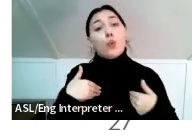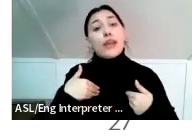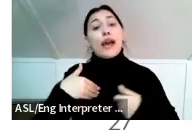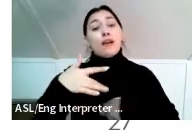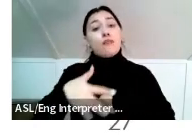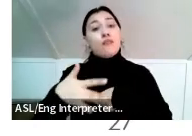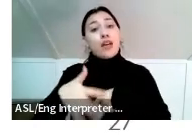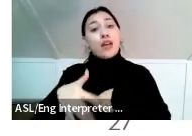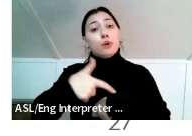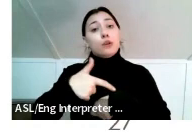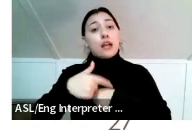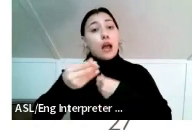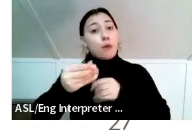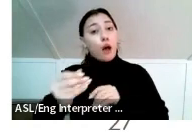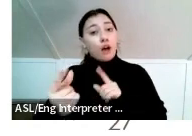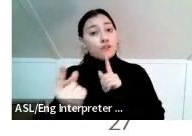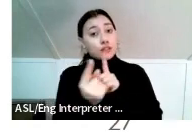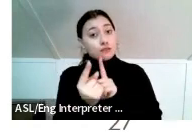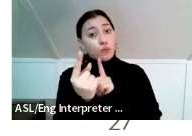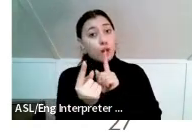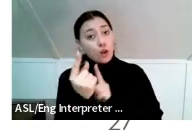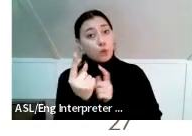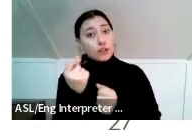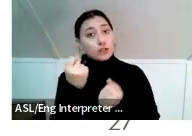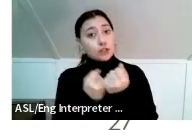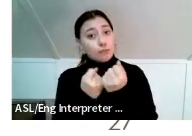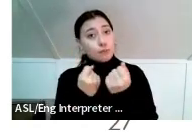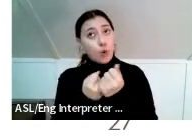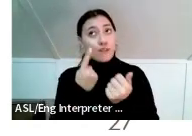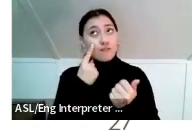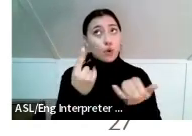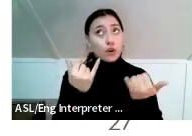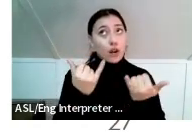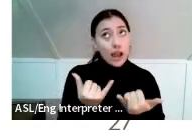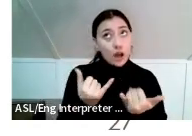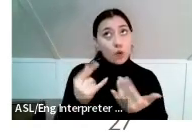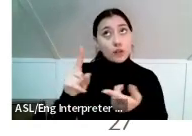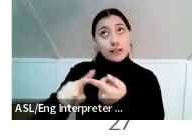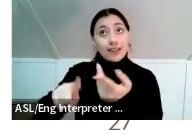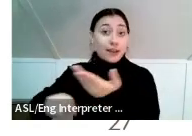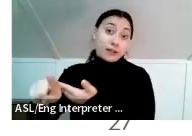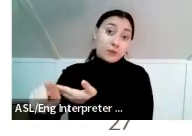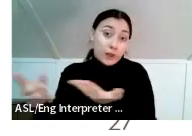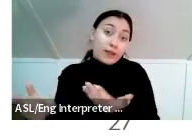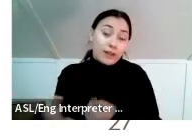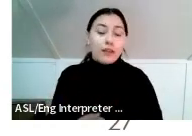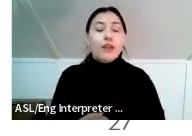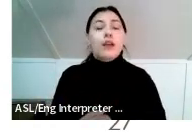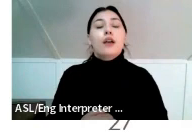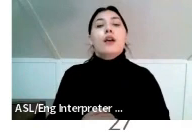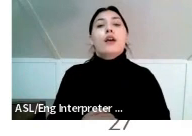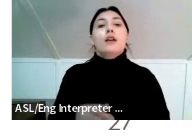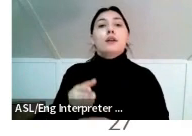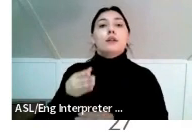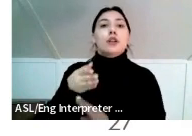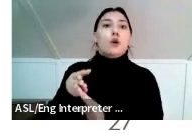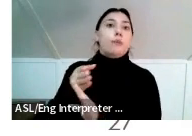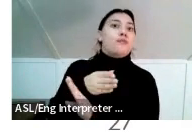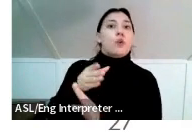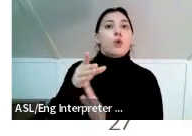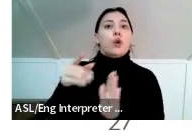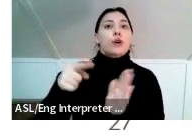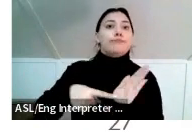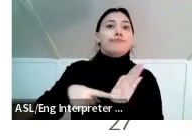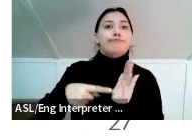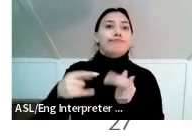can also provide one-on-one support from now, next week, up until the deadline,